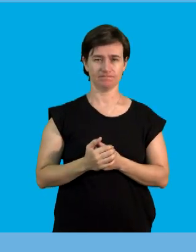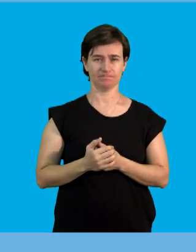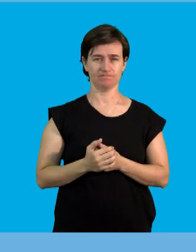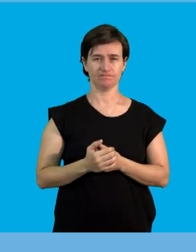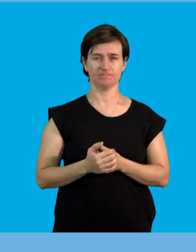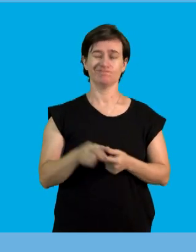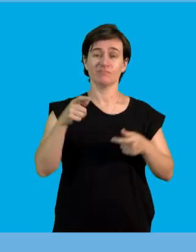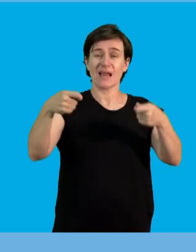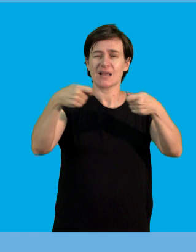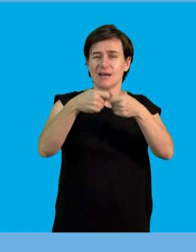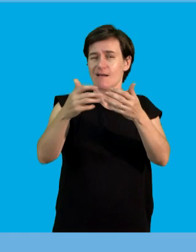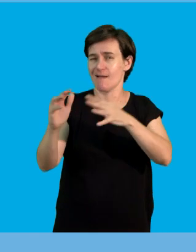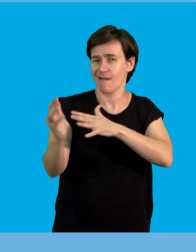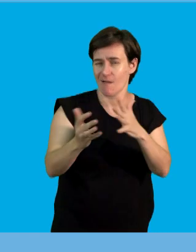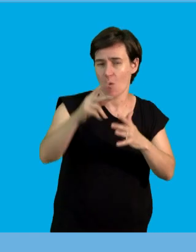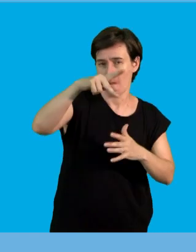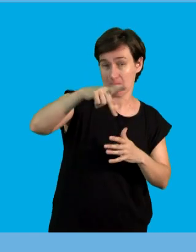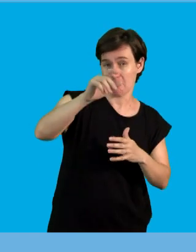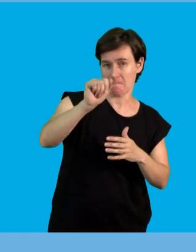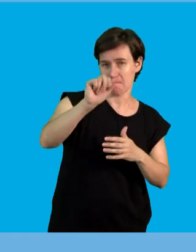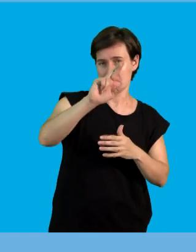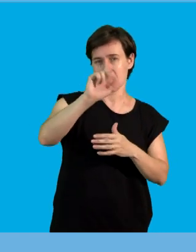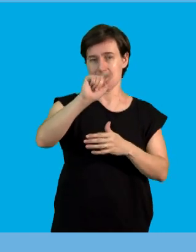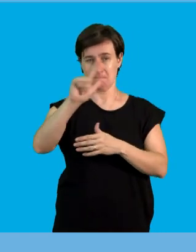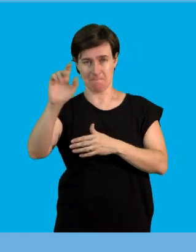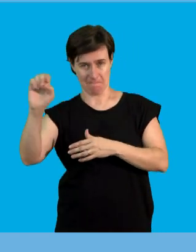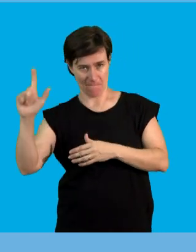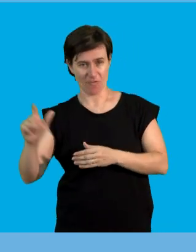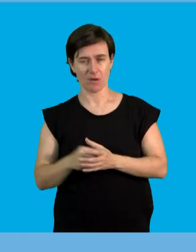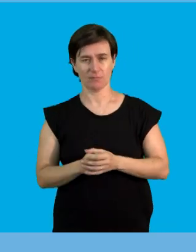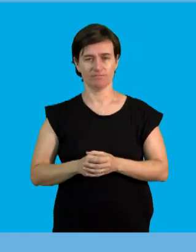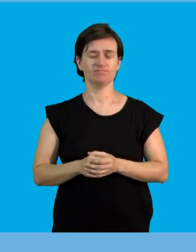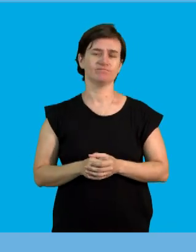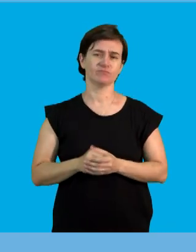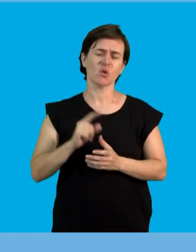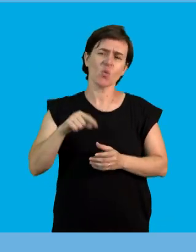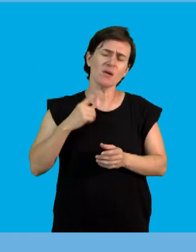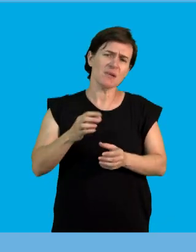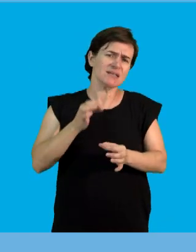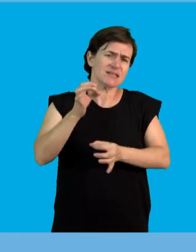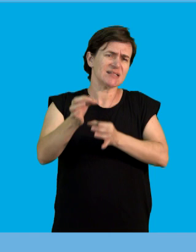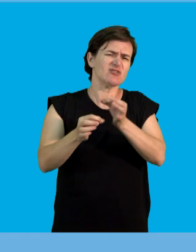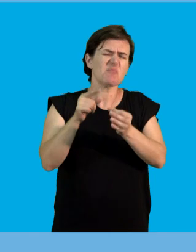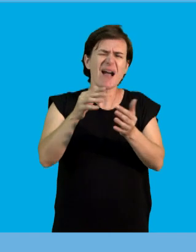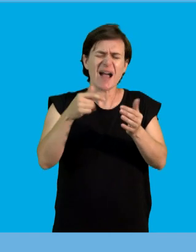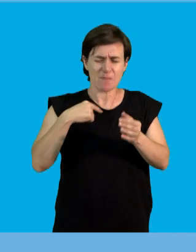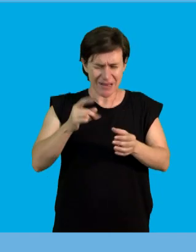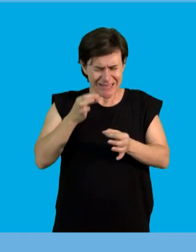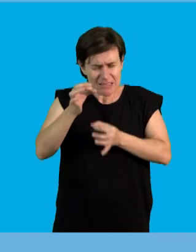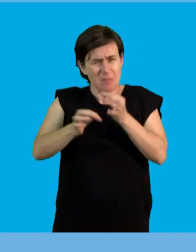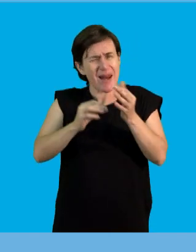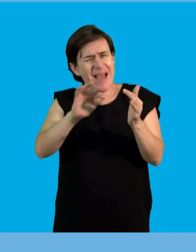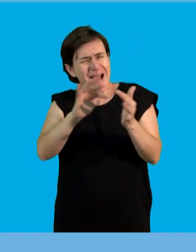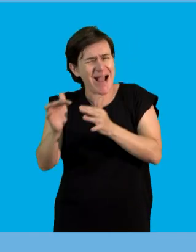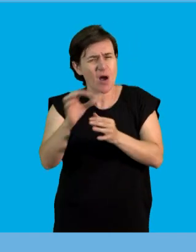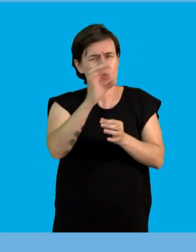1,5 volts, and they are connected in parallel. And we are then supposed to describe how the cells are connected